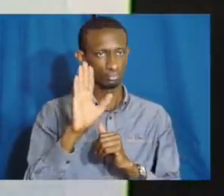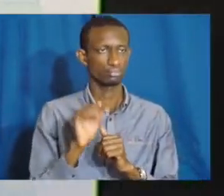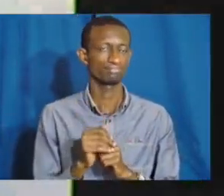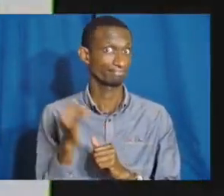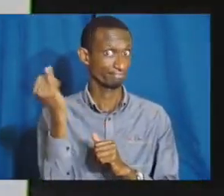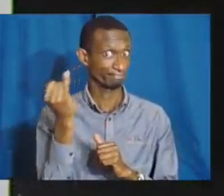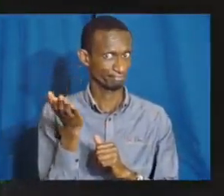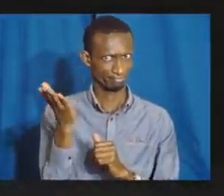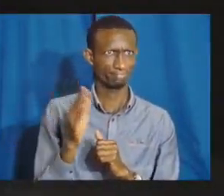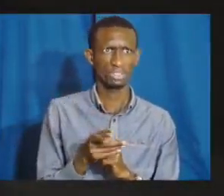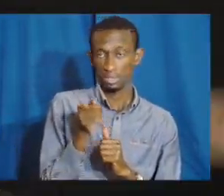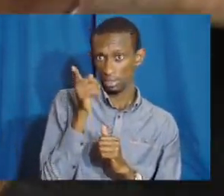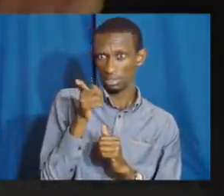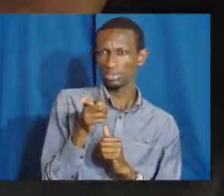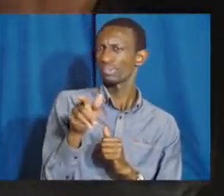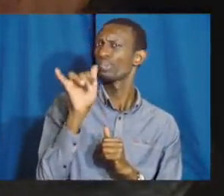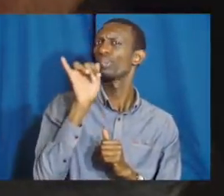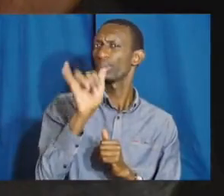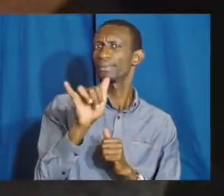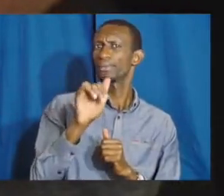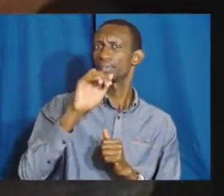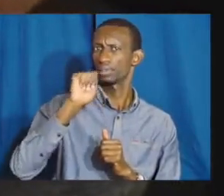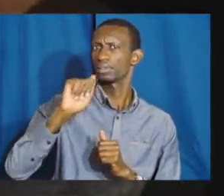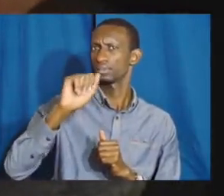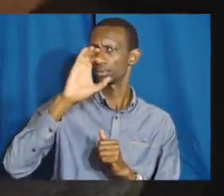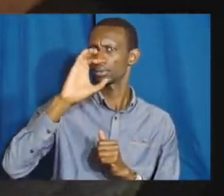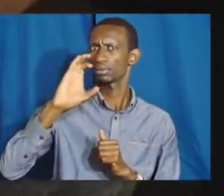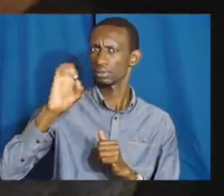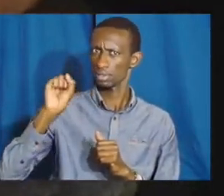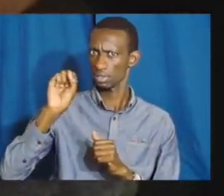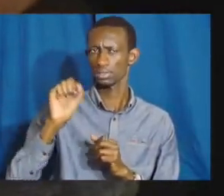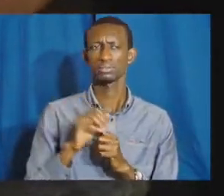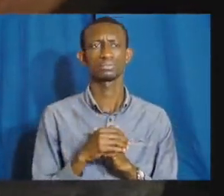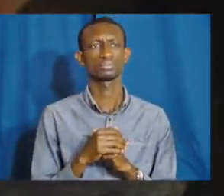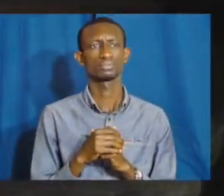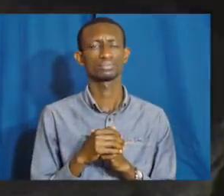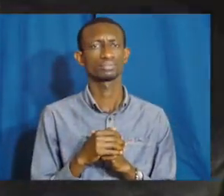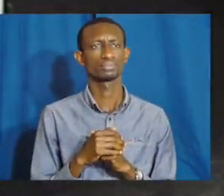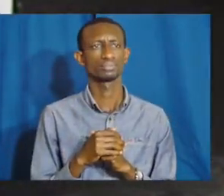This is y-axis. This is